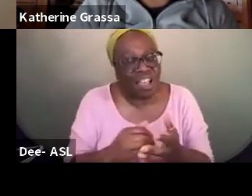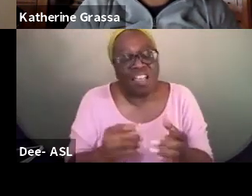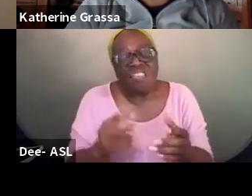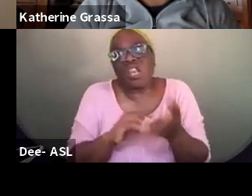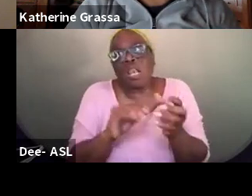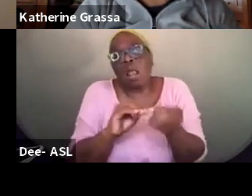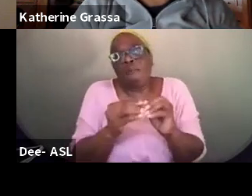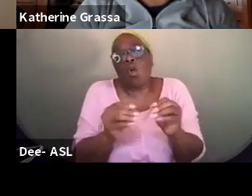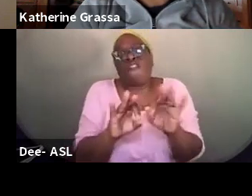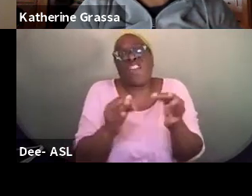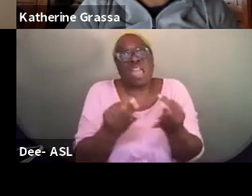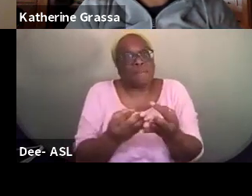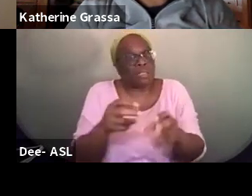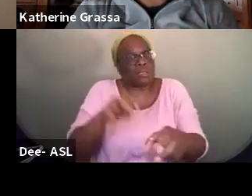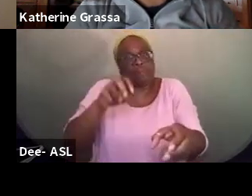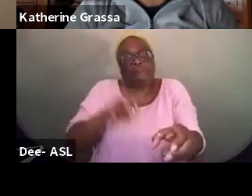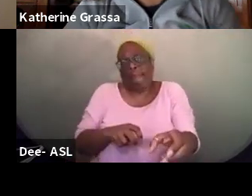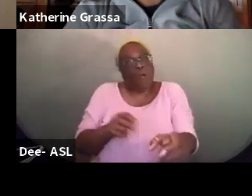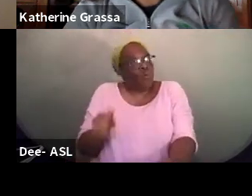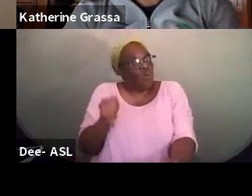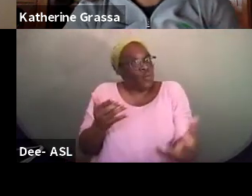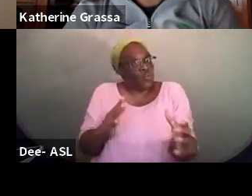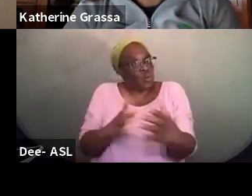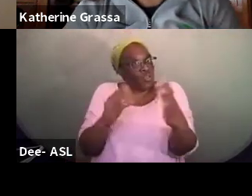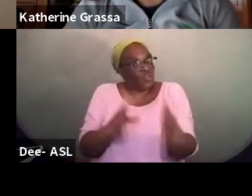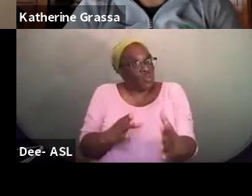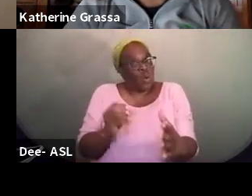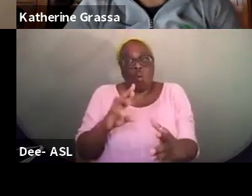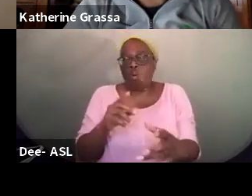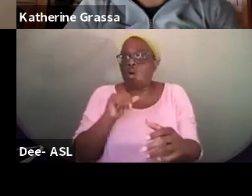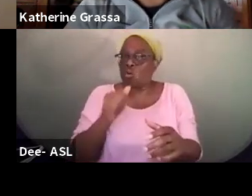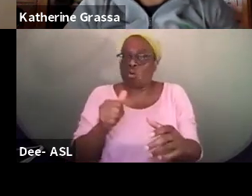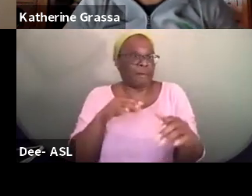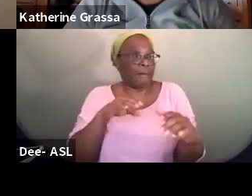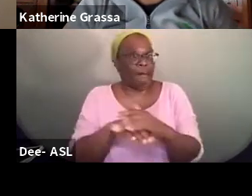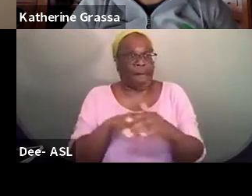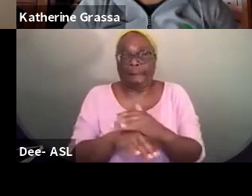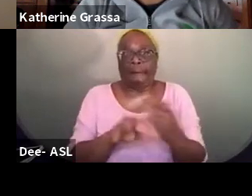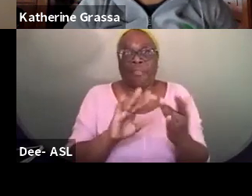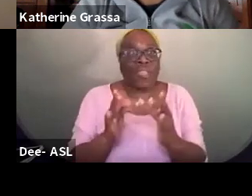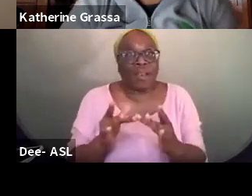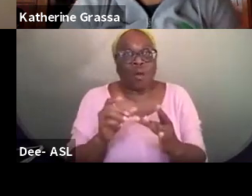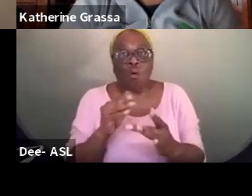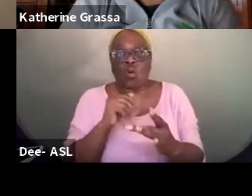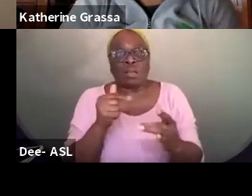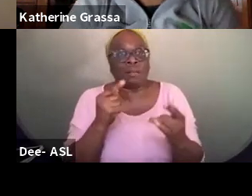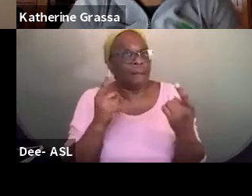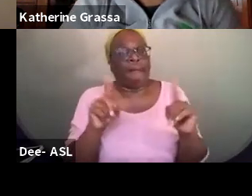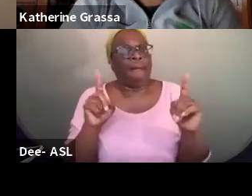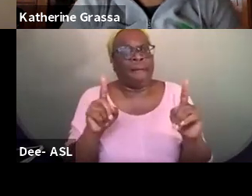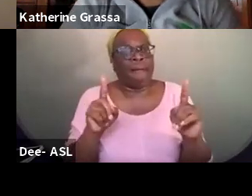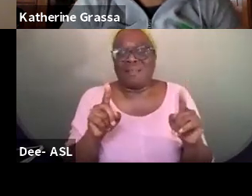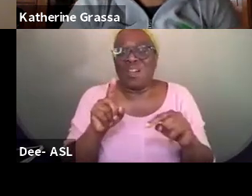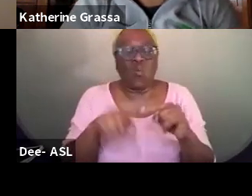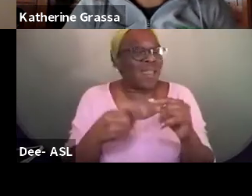out or were remote and couldn't get on the internet or couldn't make it work. Like, I would say under no circumstance can we use